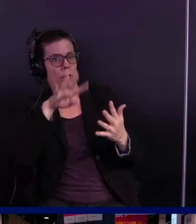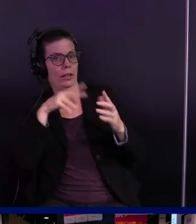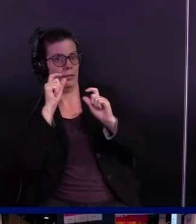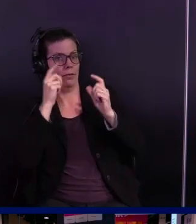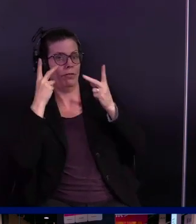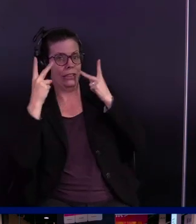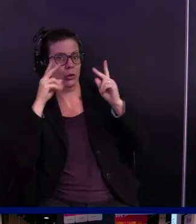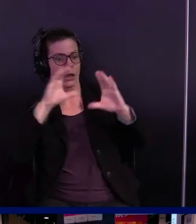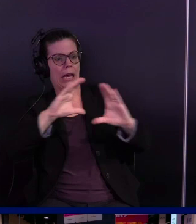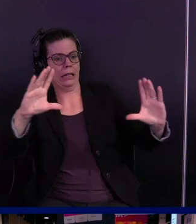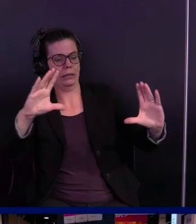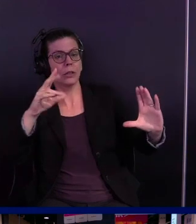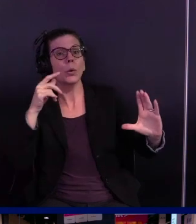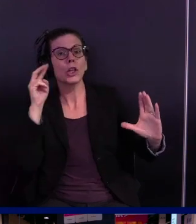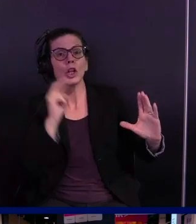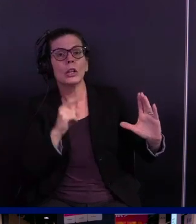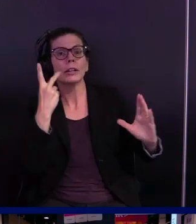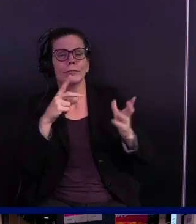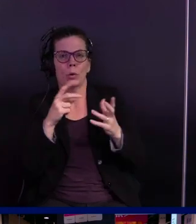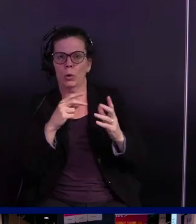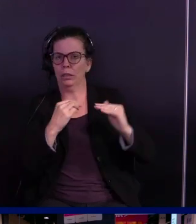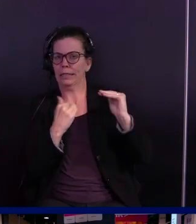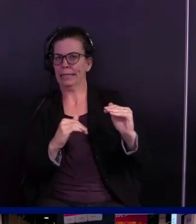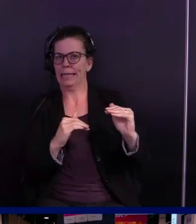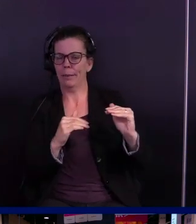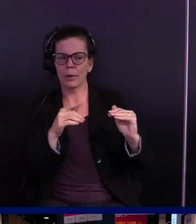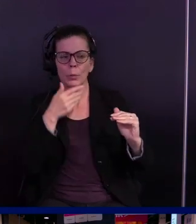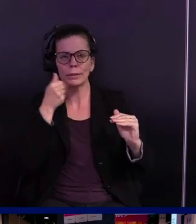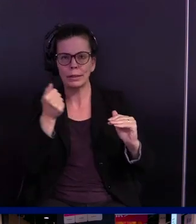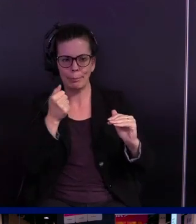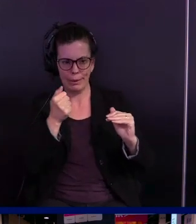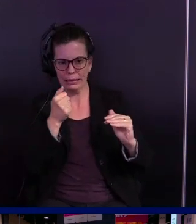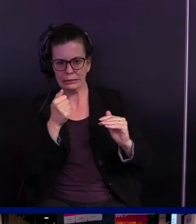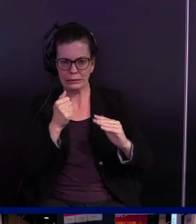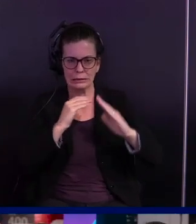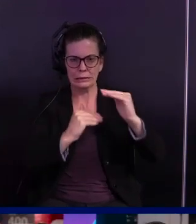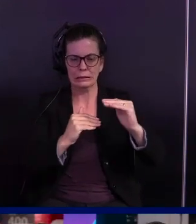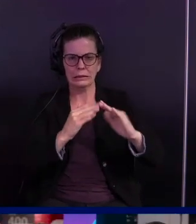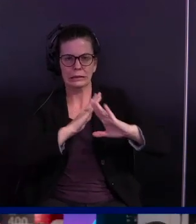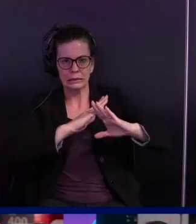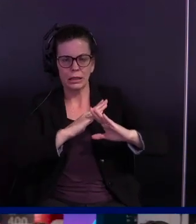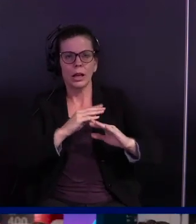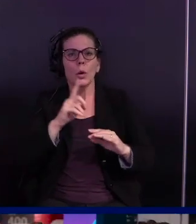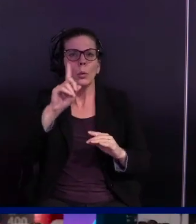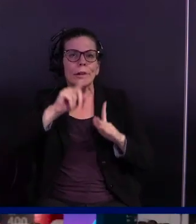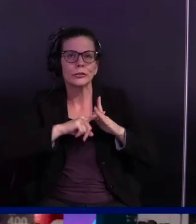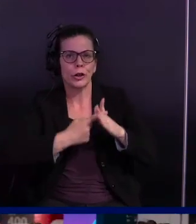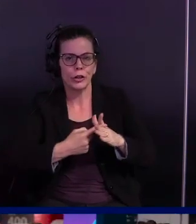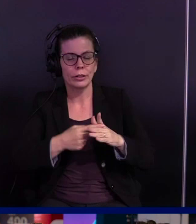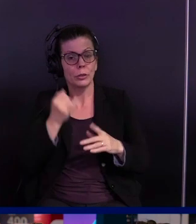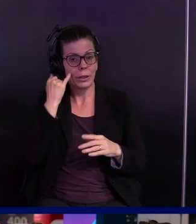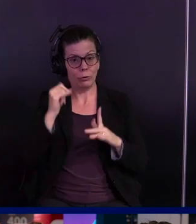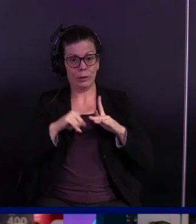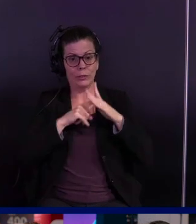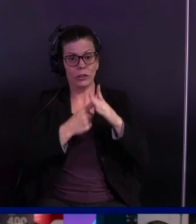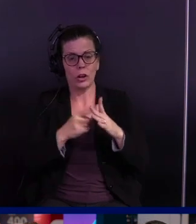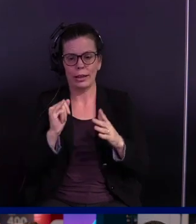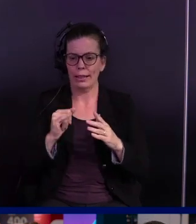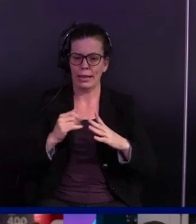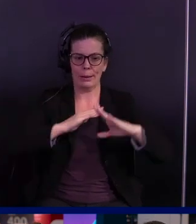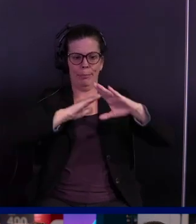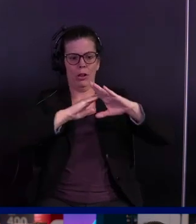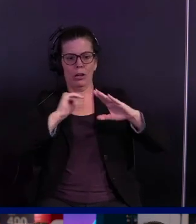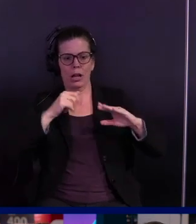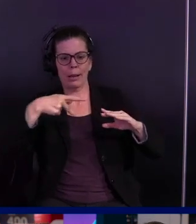portion too, because when you look for containment, like where is the best, containment, where should I start? And if we start like at blocking that